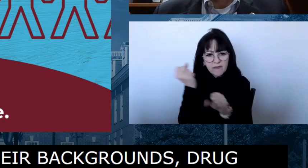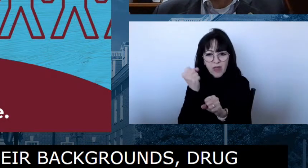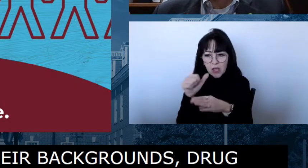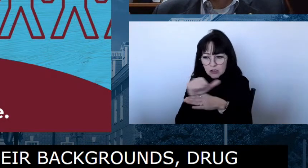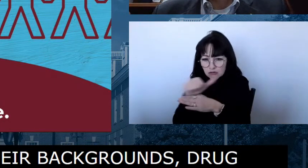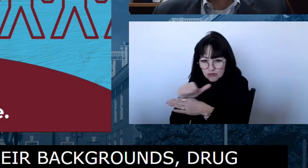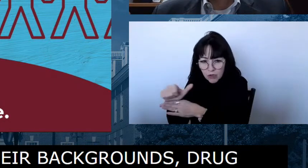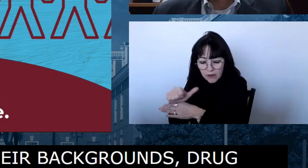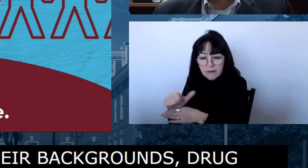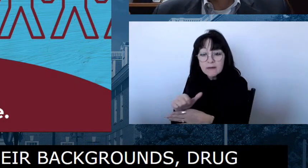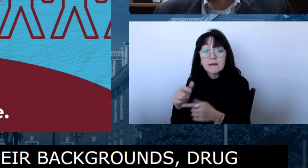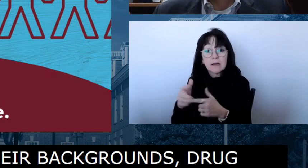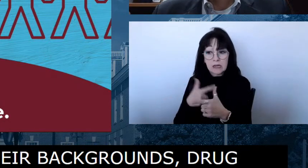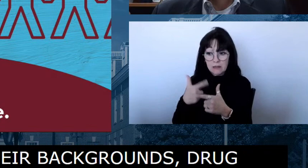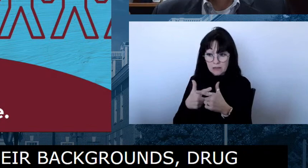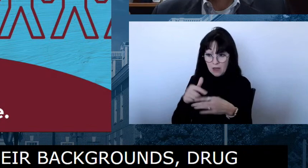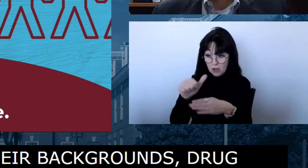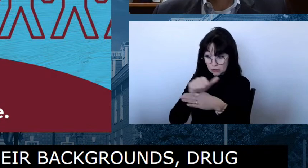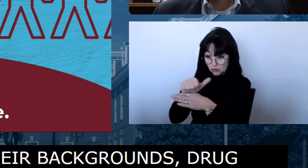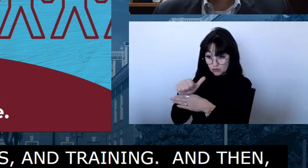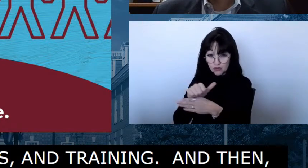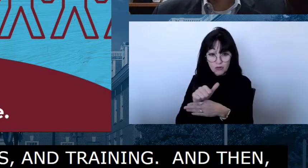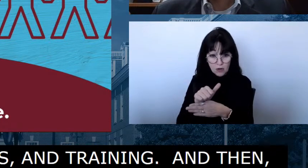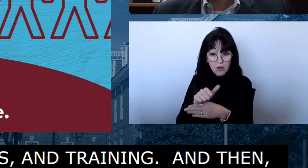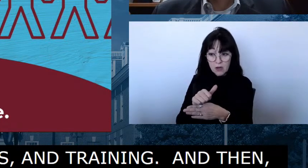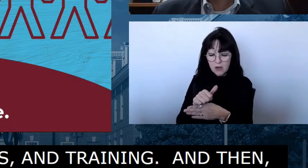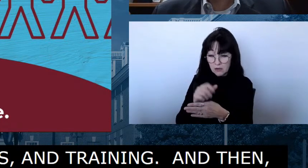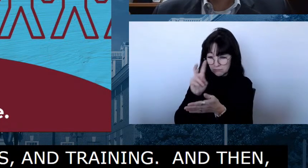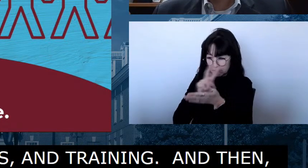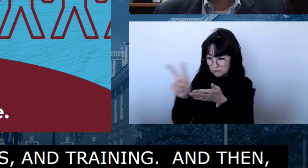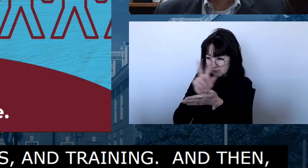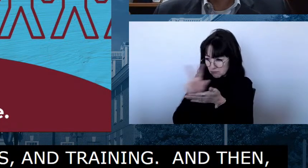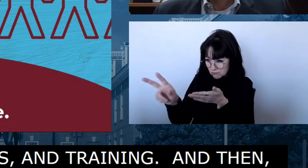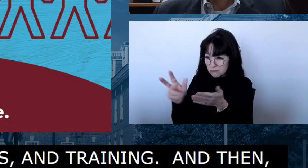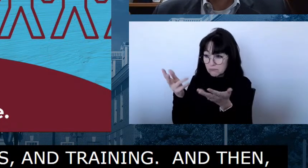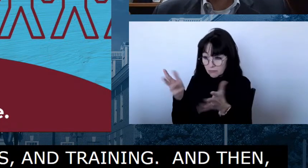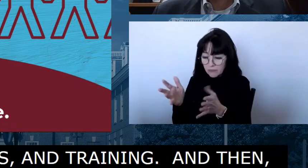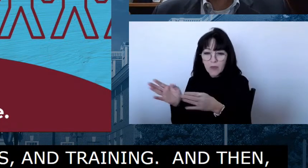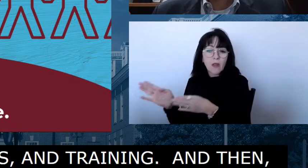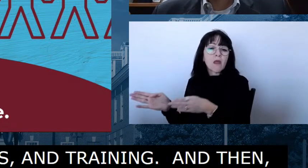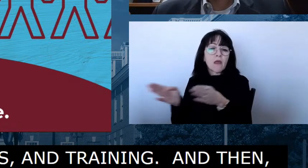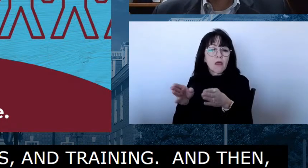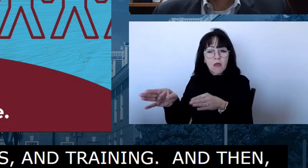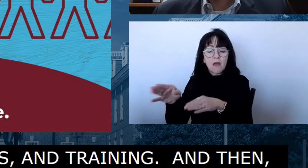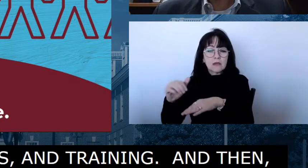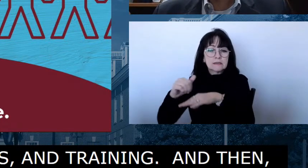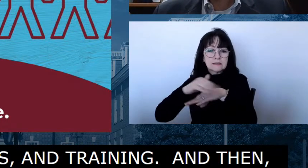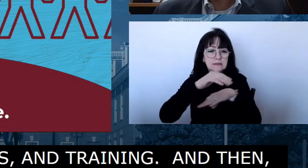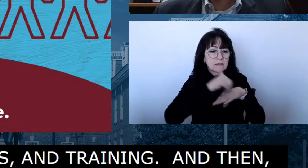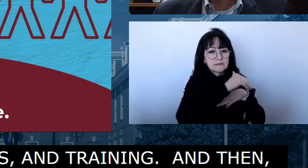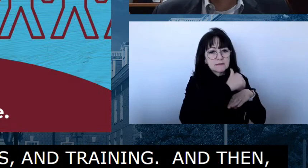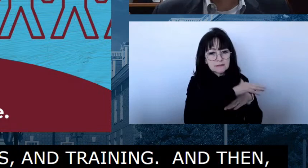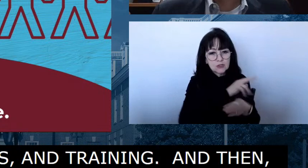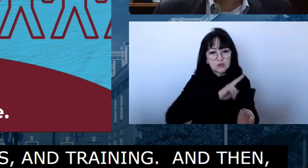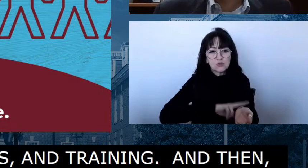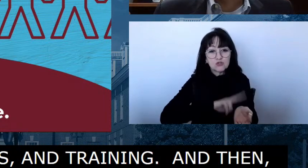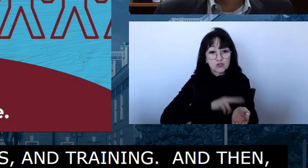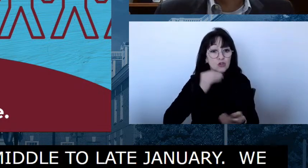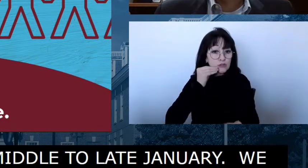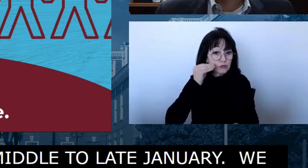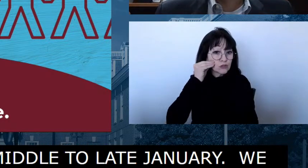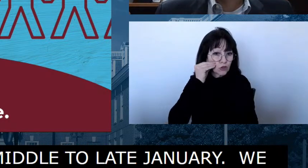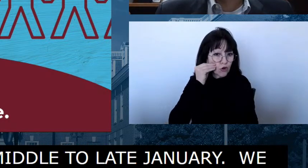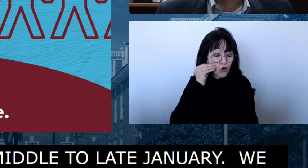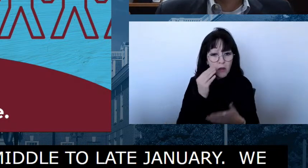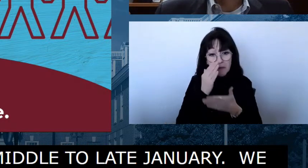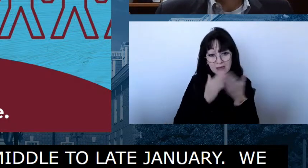January. And we're also assuming some of those Guard members will, stay in those fields as they come out of this mission in